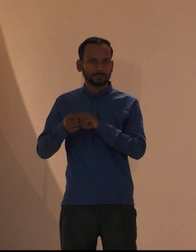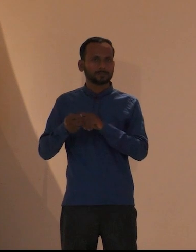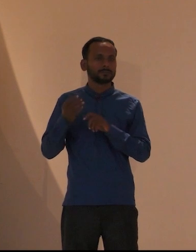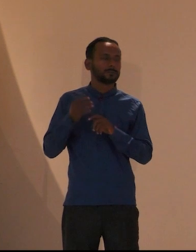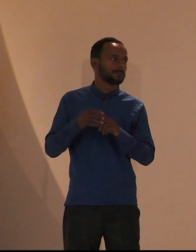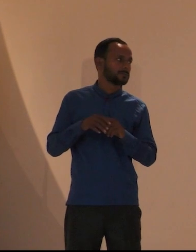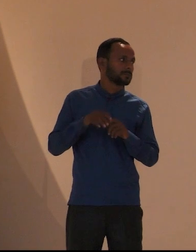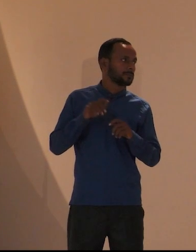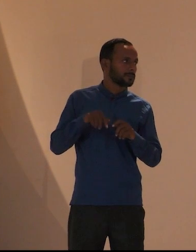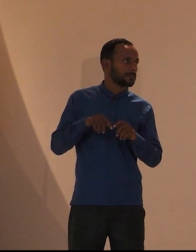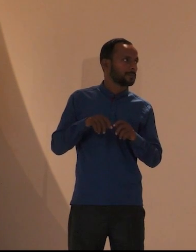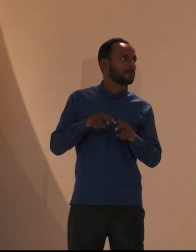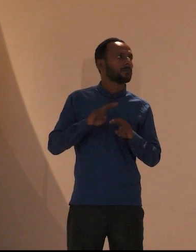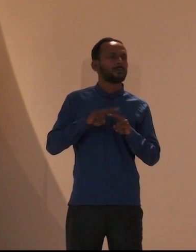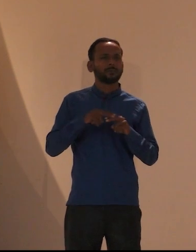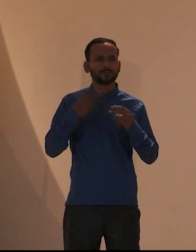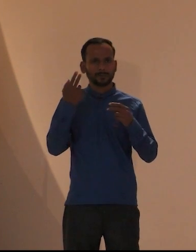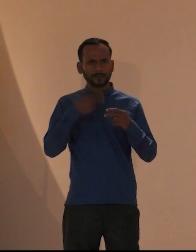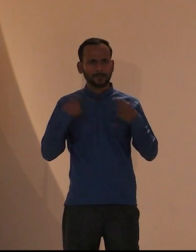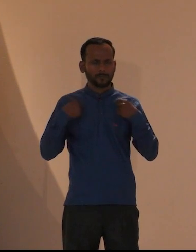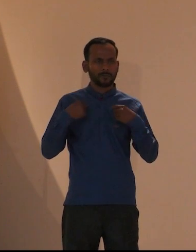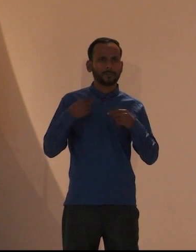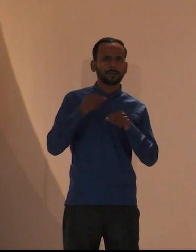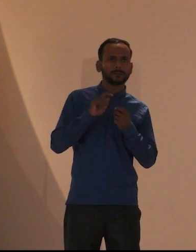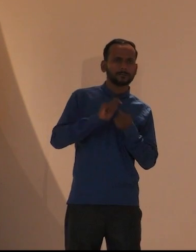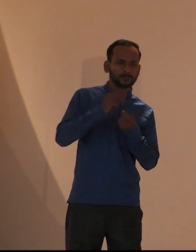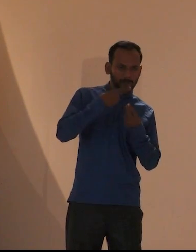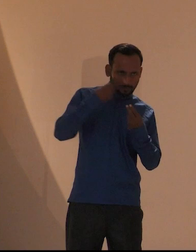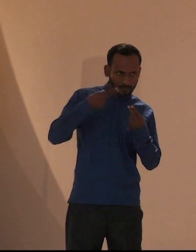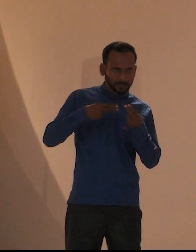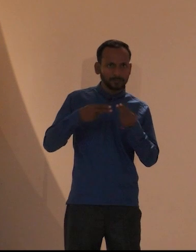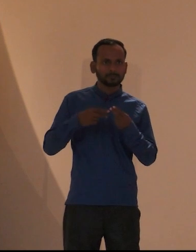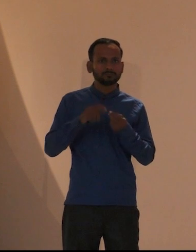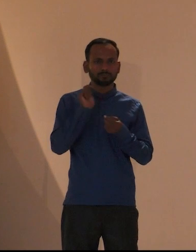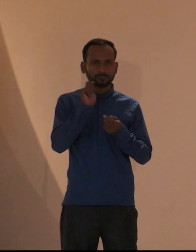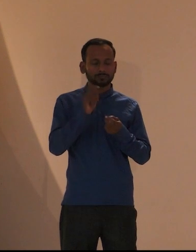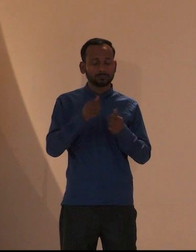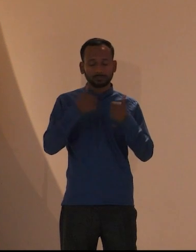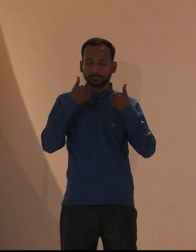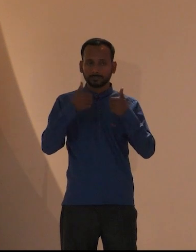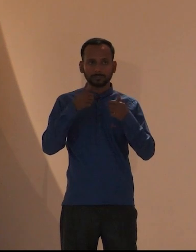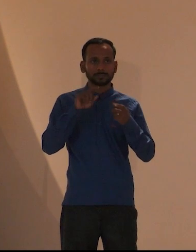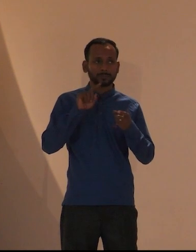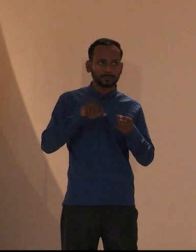also had frayed and was coming apart, but the conservators did an excellent job and it's restored.